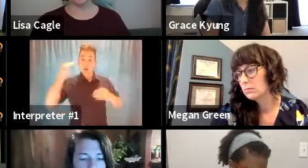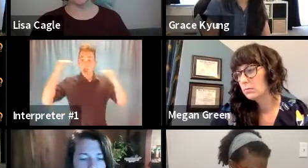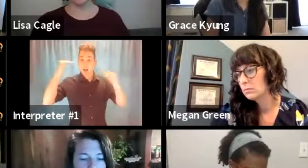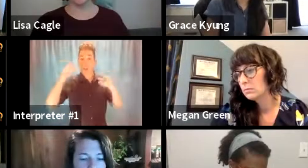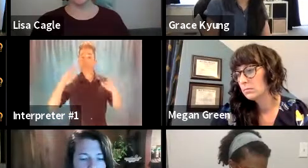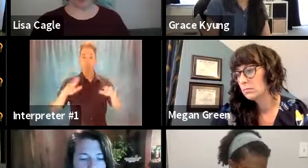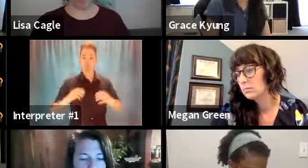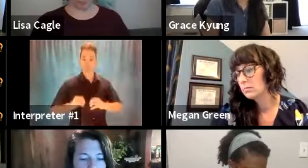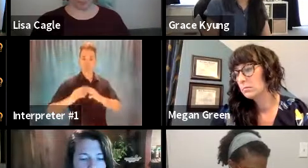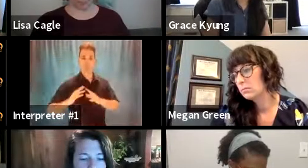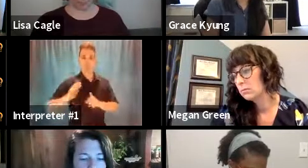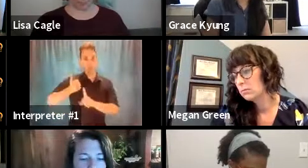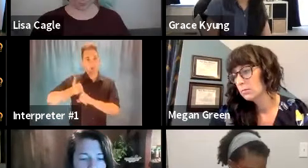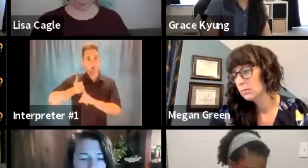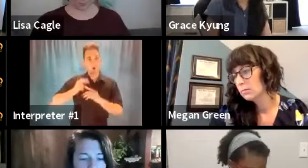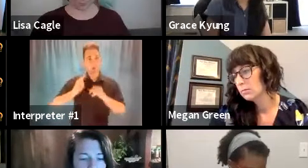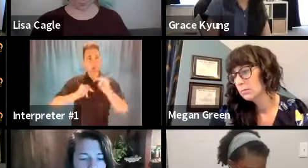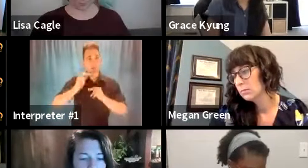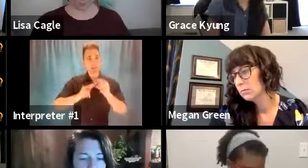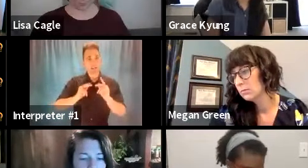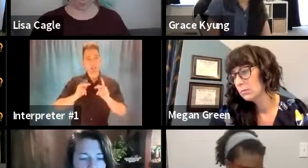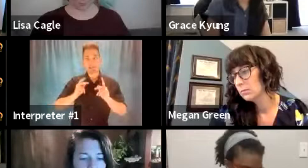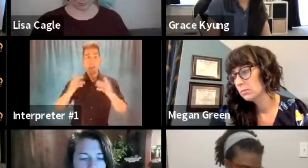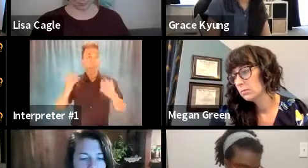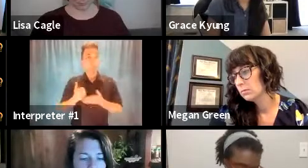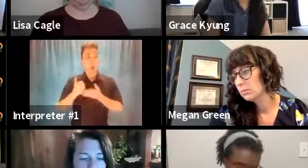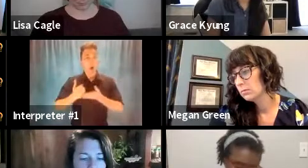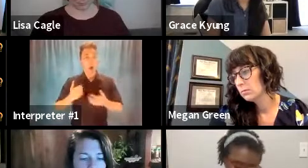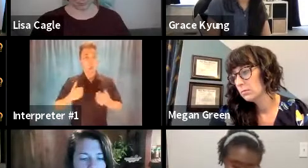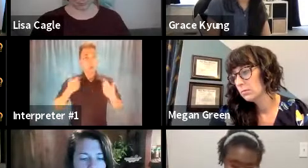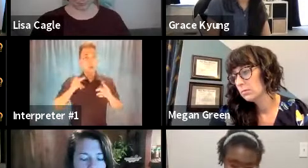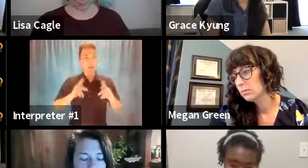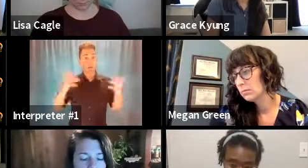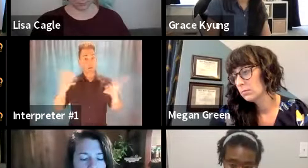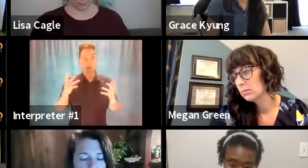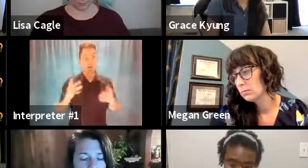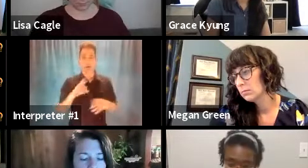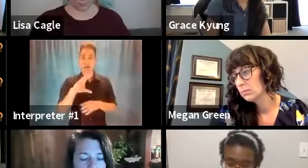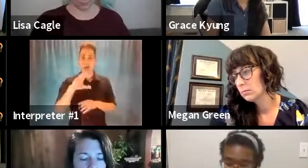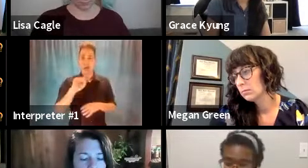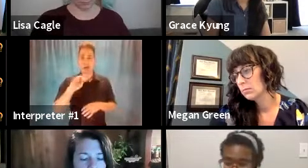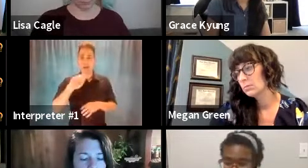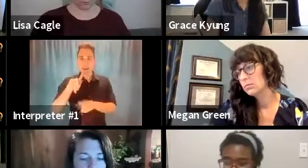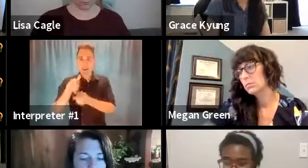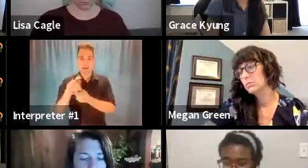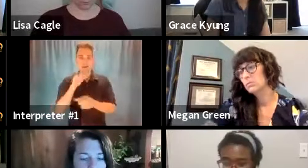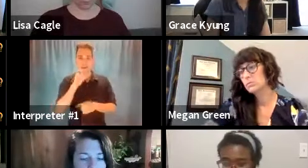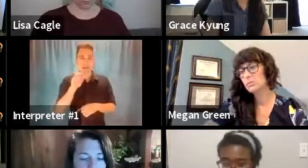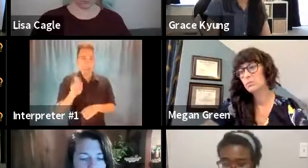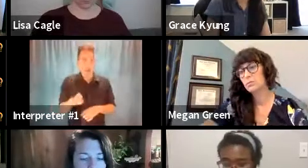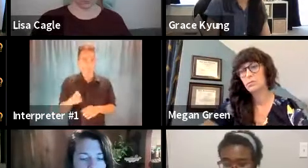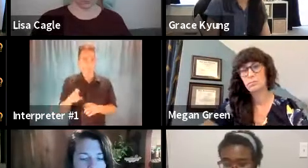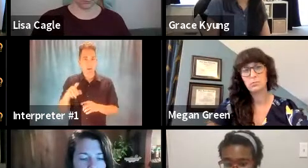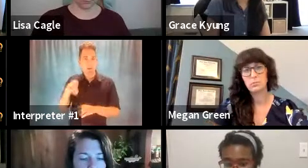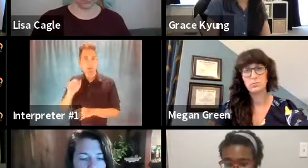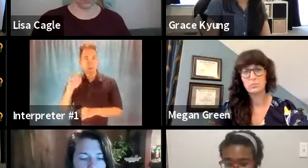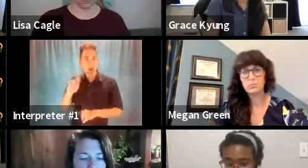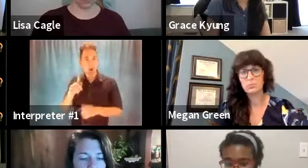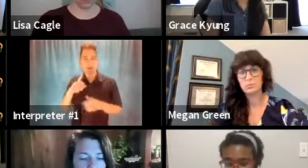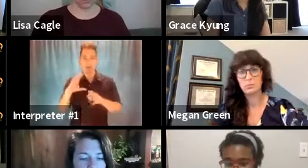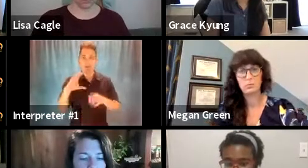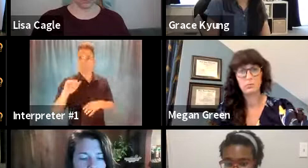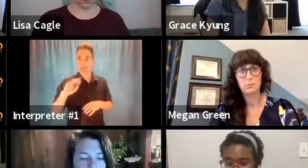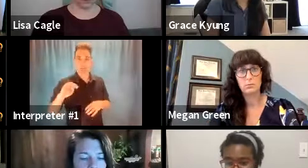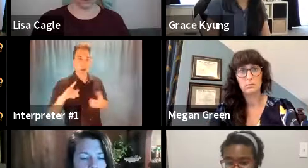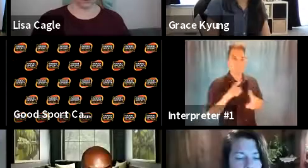facilities to help young people right in this community. A camp doesn't have to be at a recreation center or in a park. It can be in a block. It can be